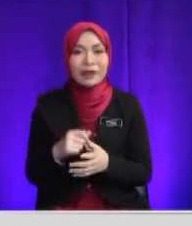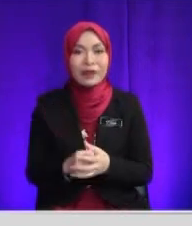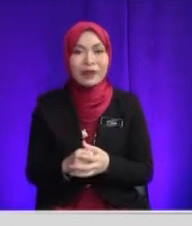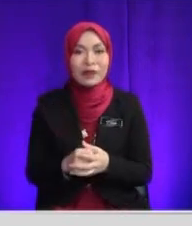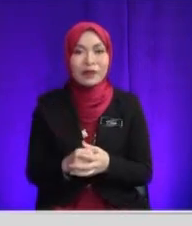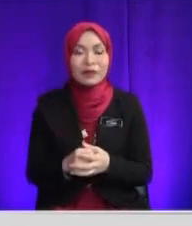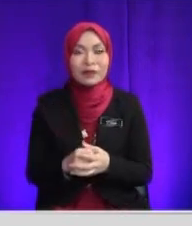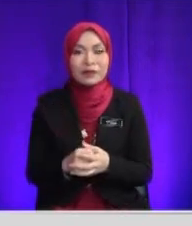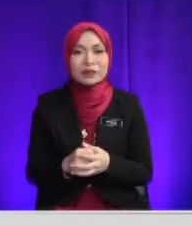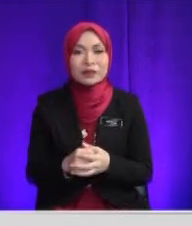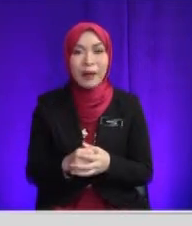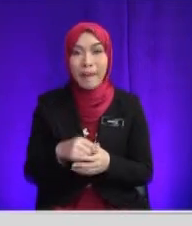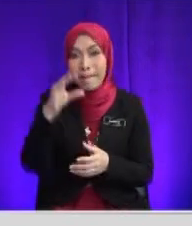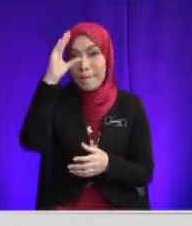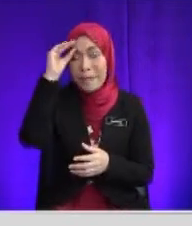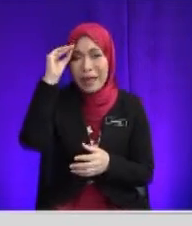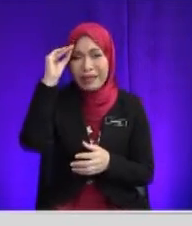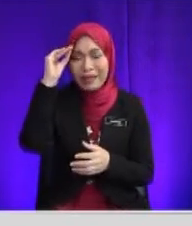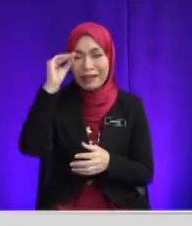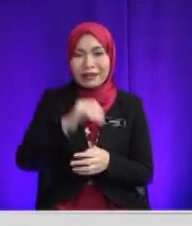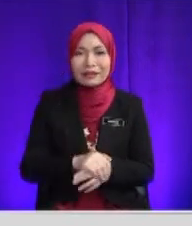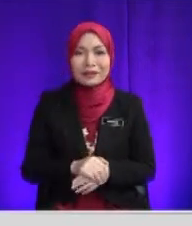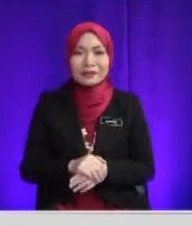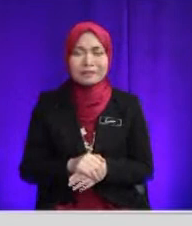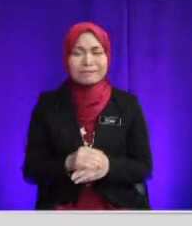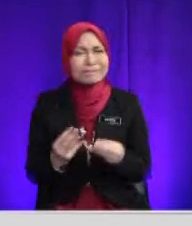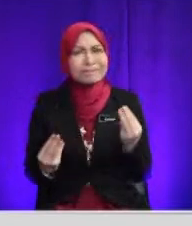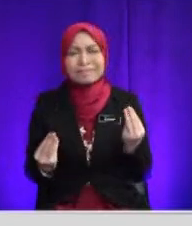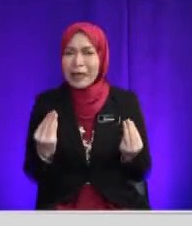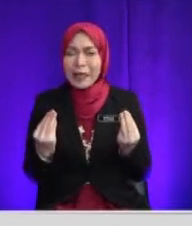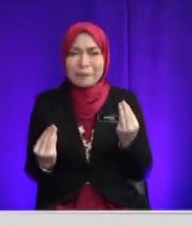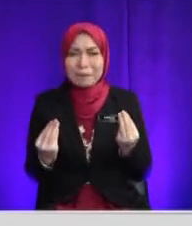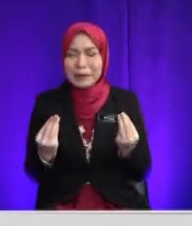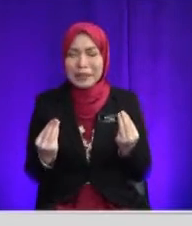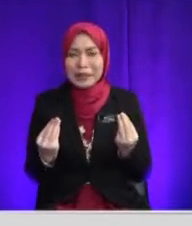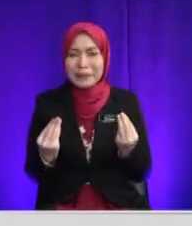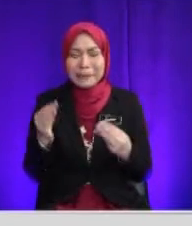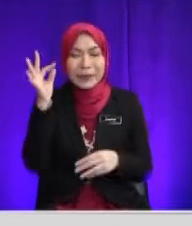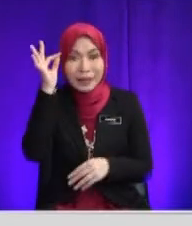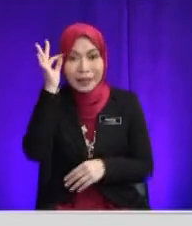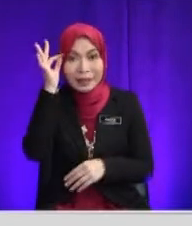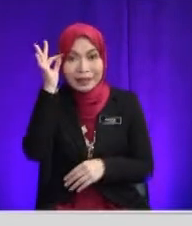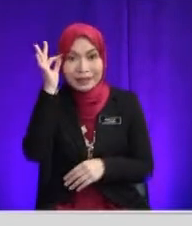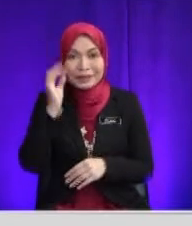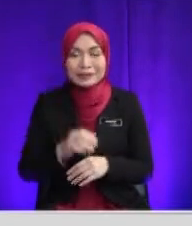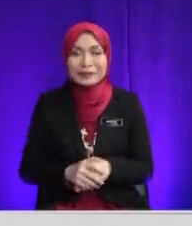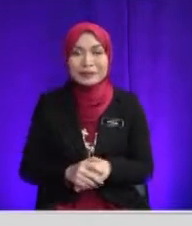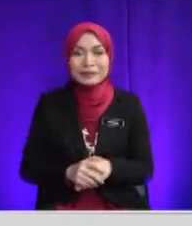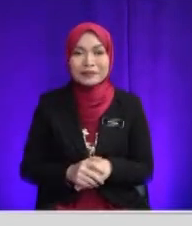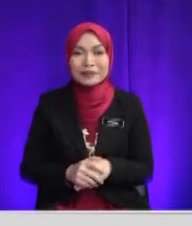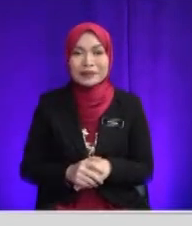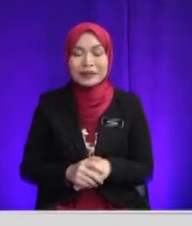sure. Okay. So let's check the answer. So he thought that the coat was black, but he couldn't swear to it. So let's see the